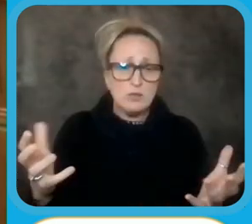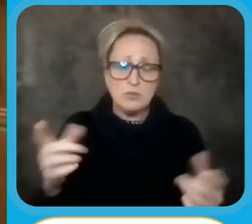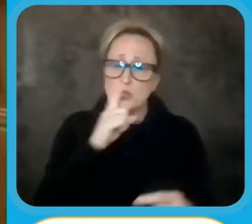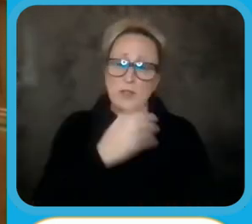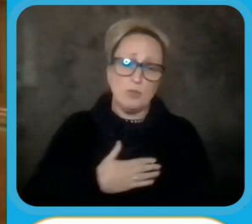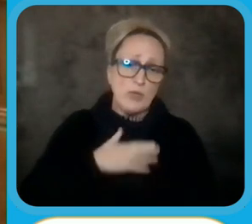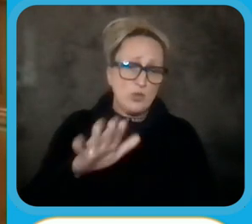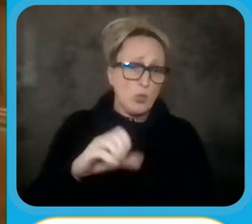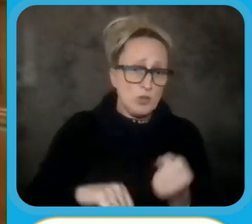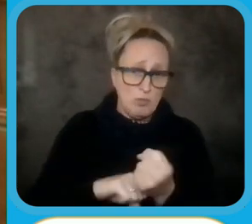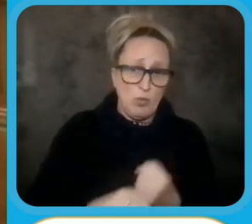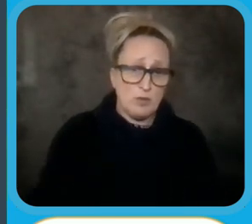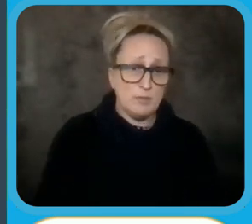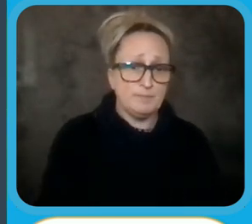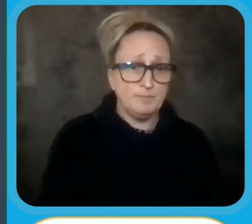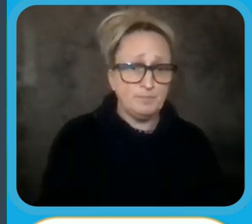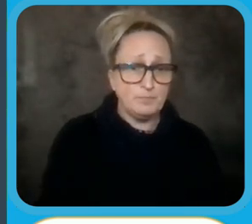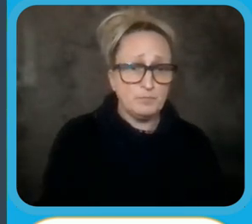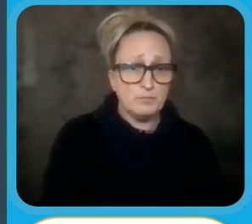appreciate your support.